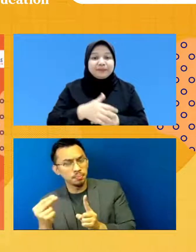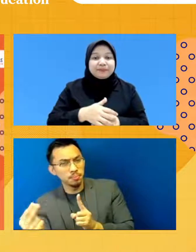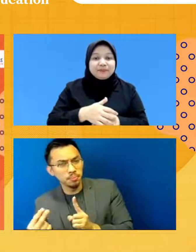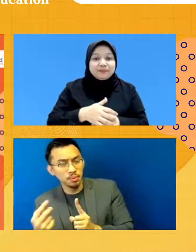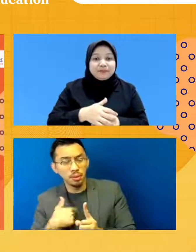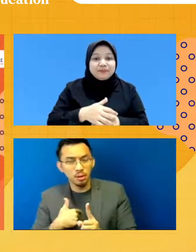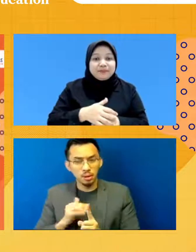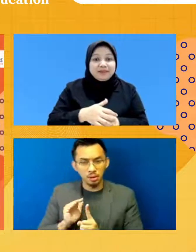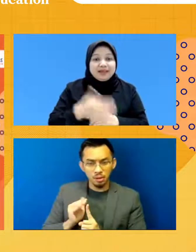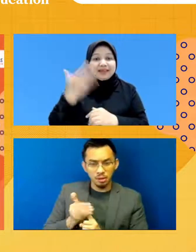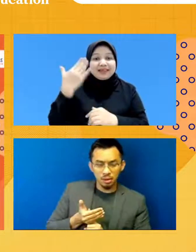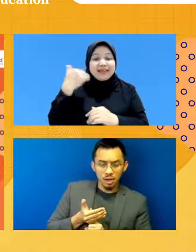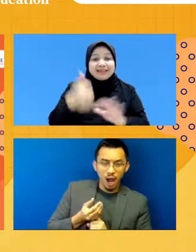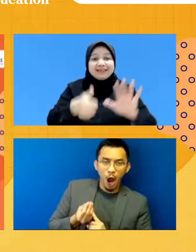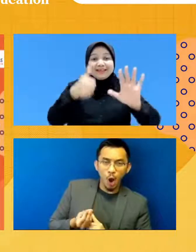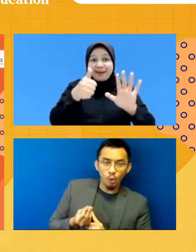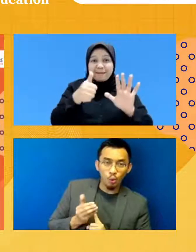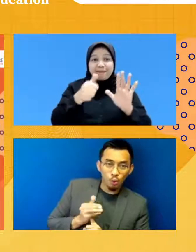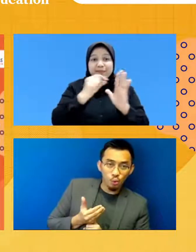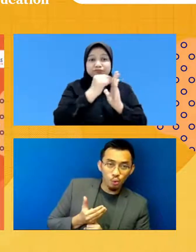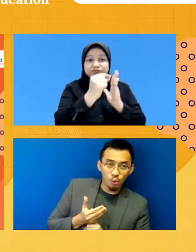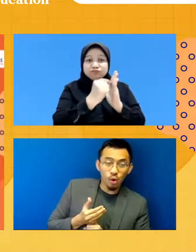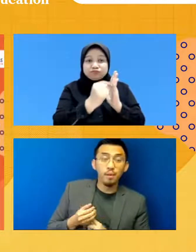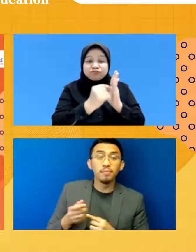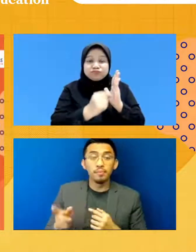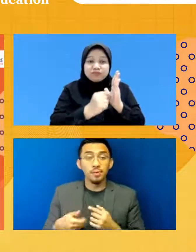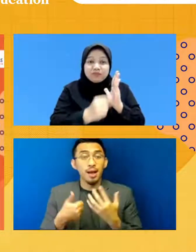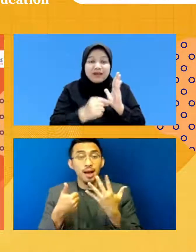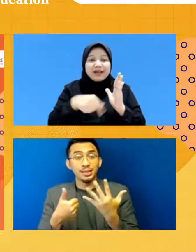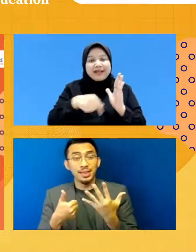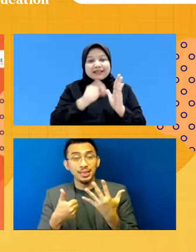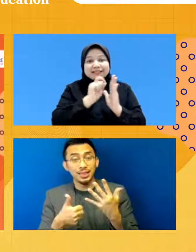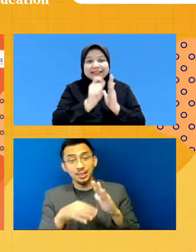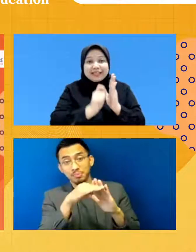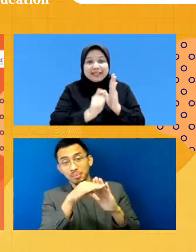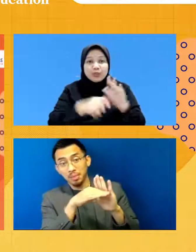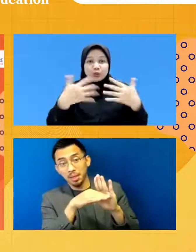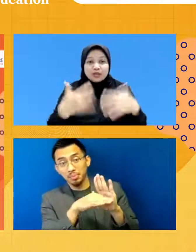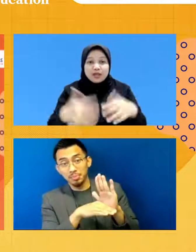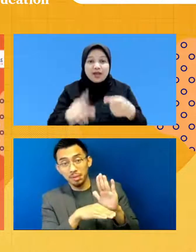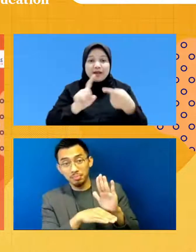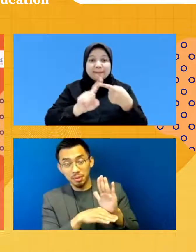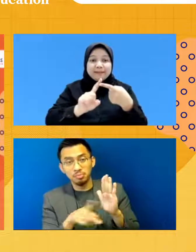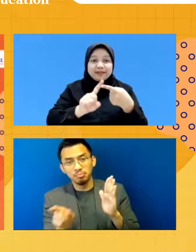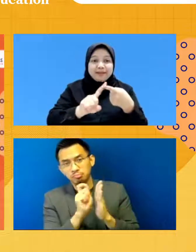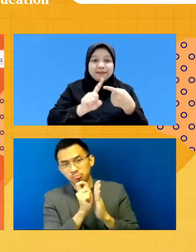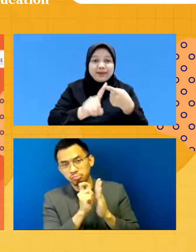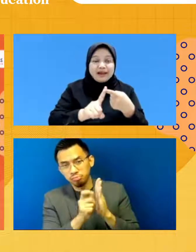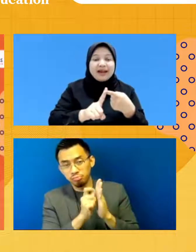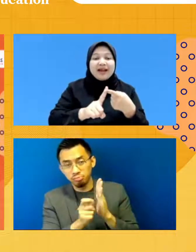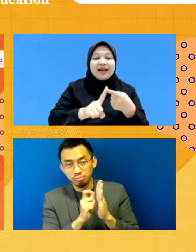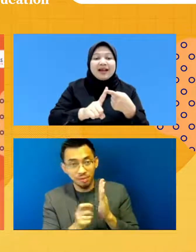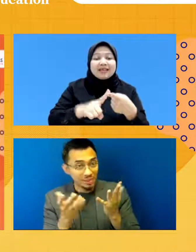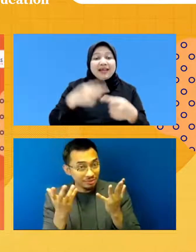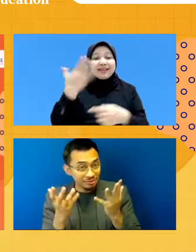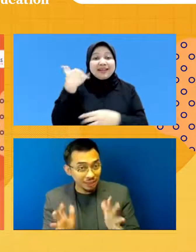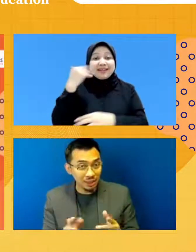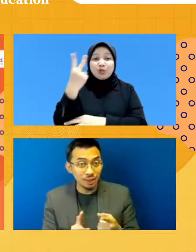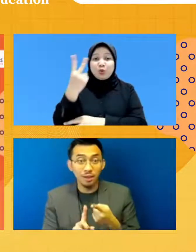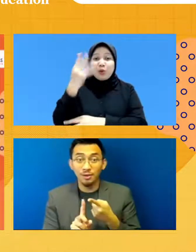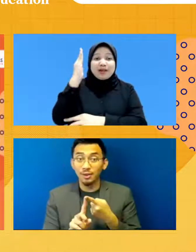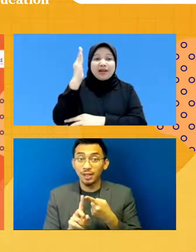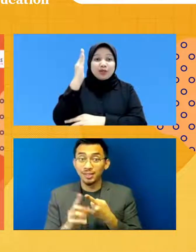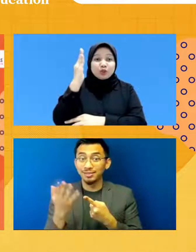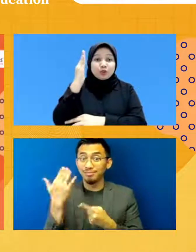noted from the whole webinar. And first is from the amazing 2 speakers, as well as from the breakout